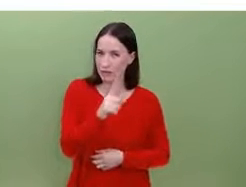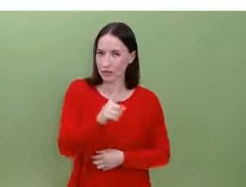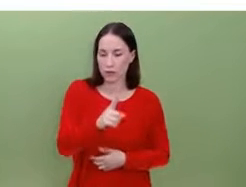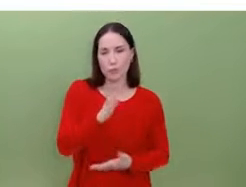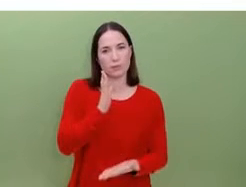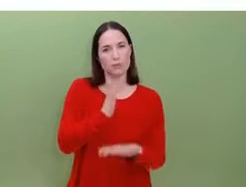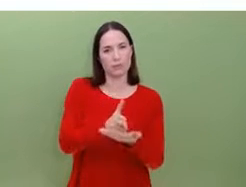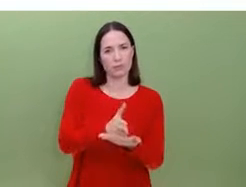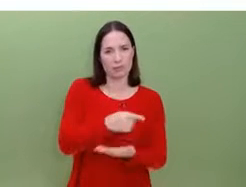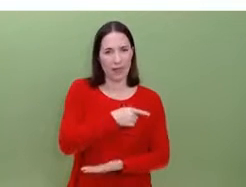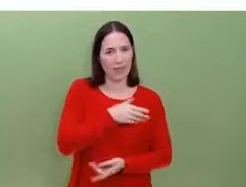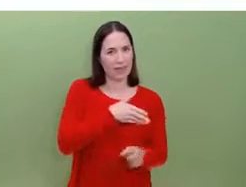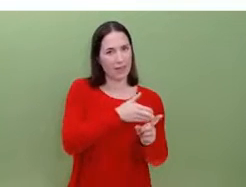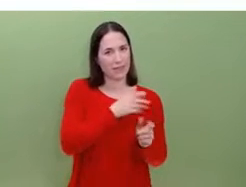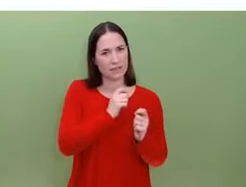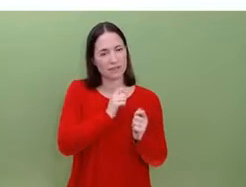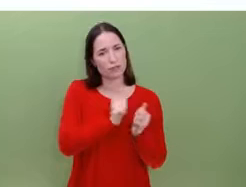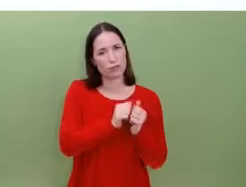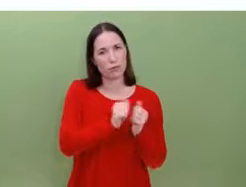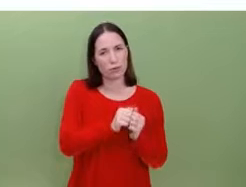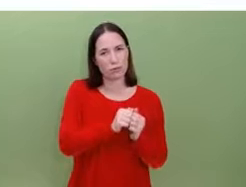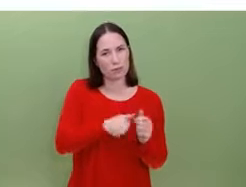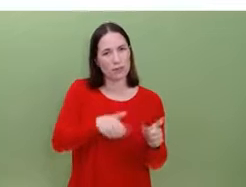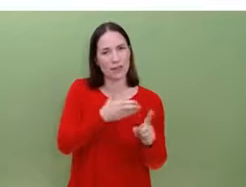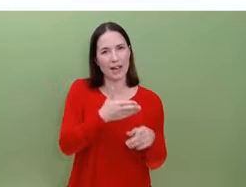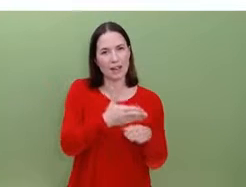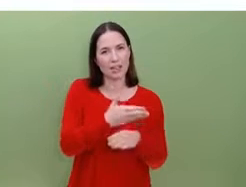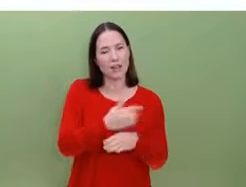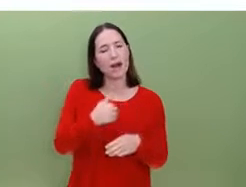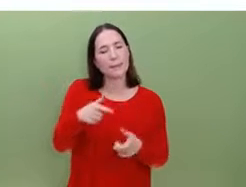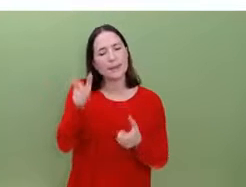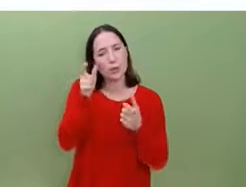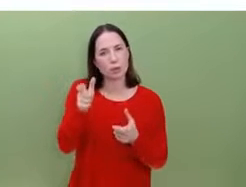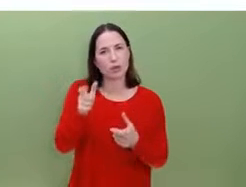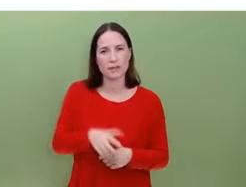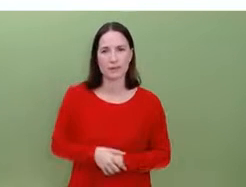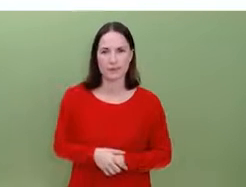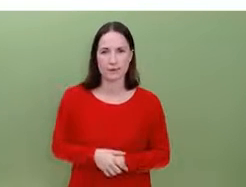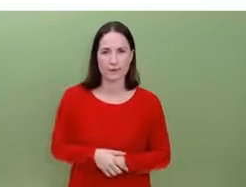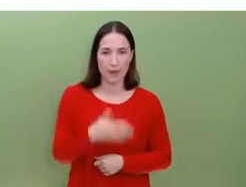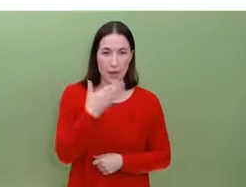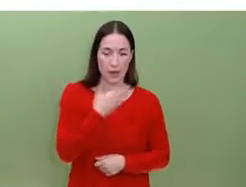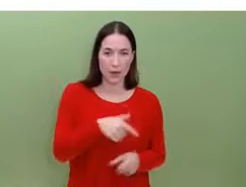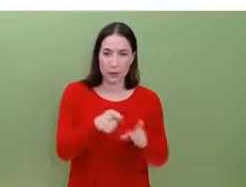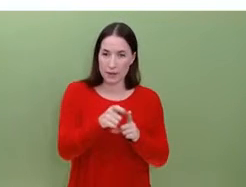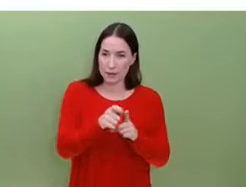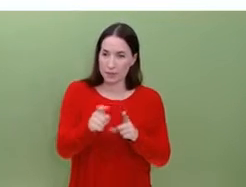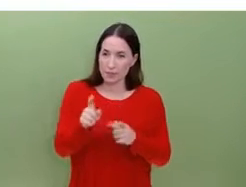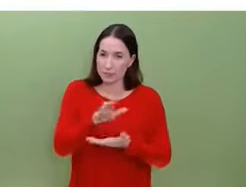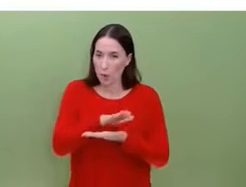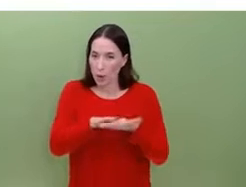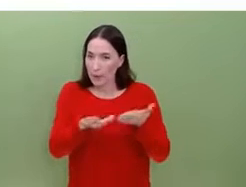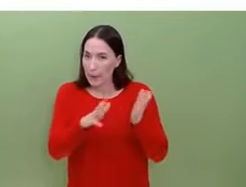that that's the appropriate course of action. I'm just being cautious. Okay, thanks, Peter. Mark or Holly, anything to add to that one?